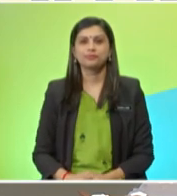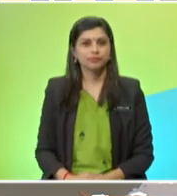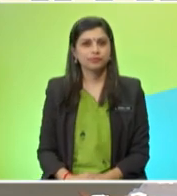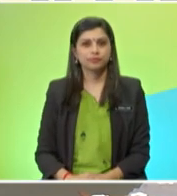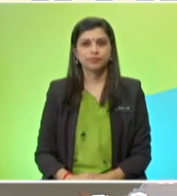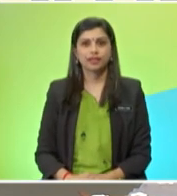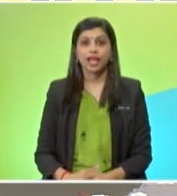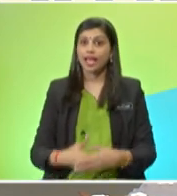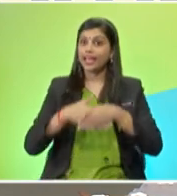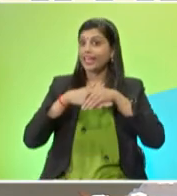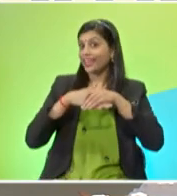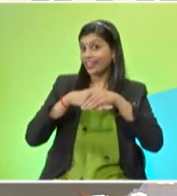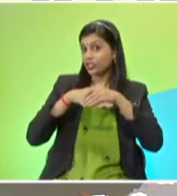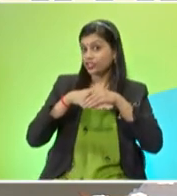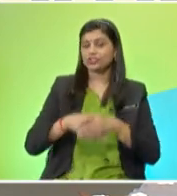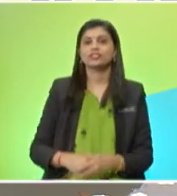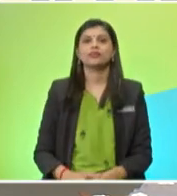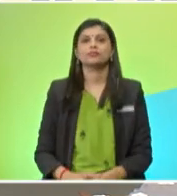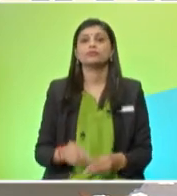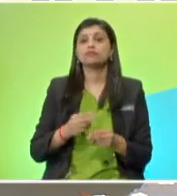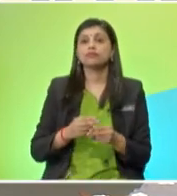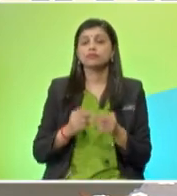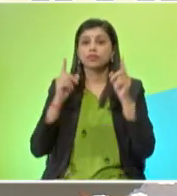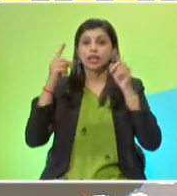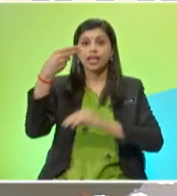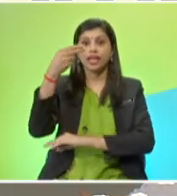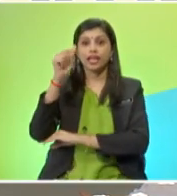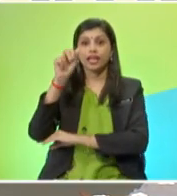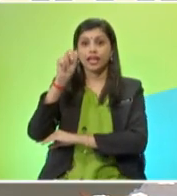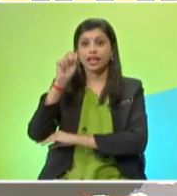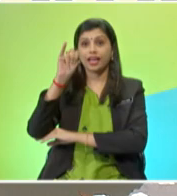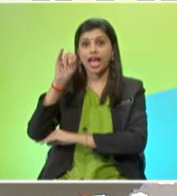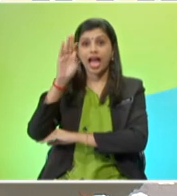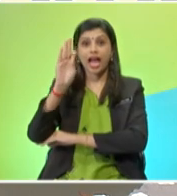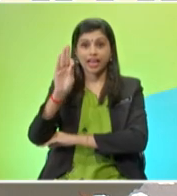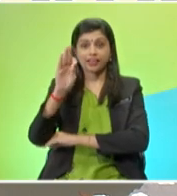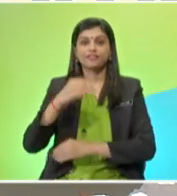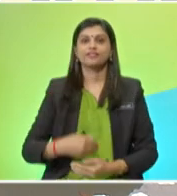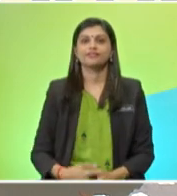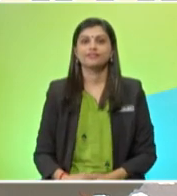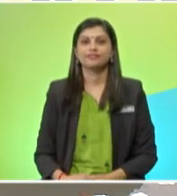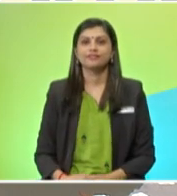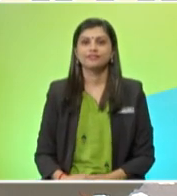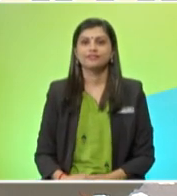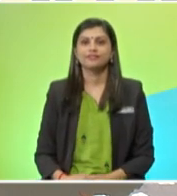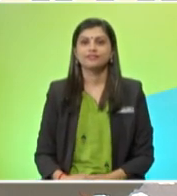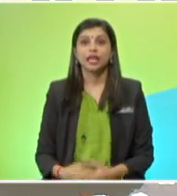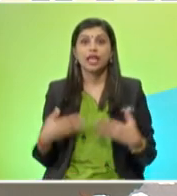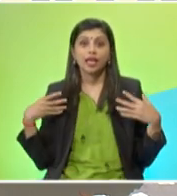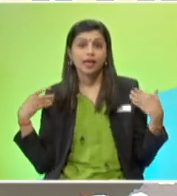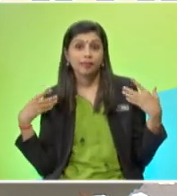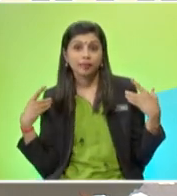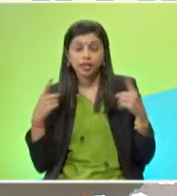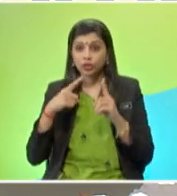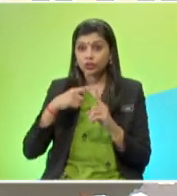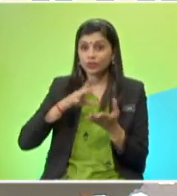learn English together. And my name is Hanif Sean. I hope you are all as excited, as energetic as I am.